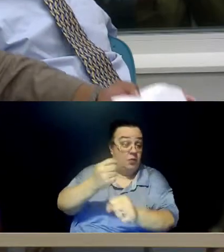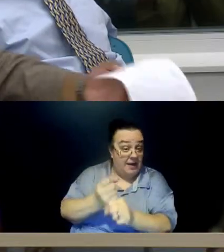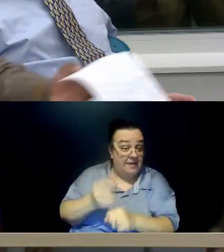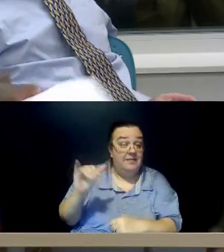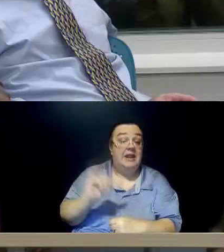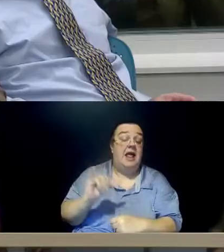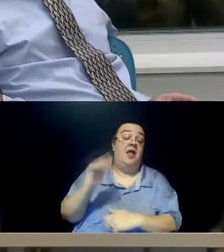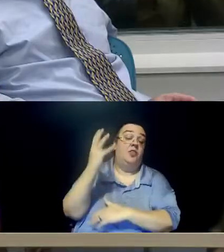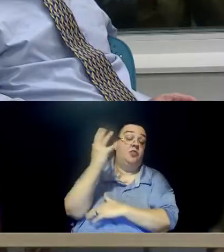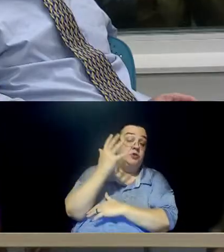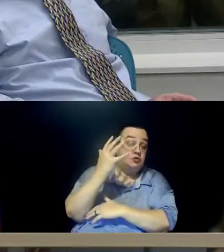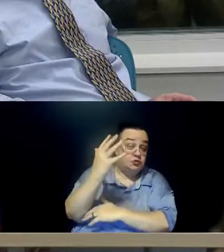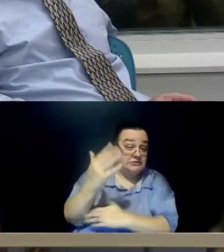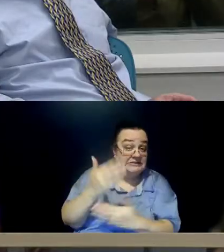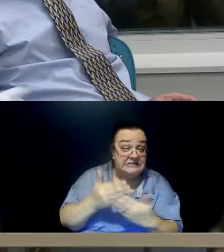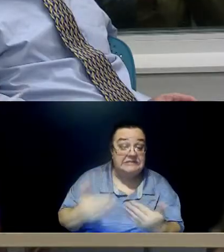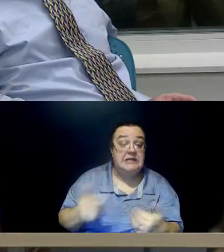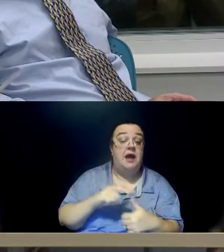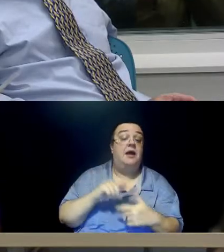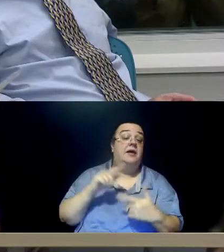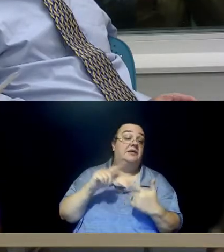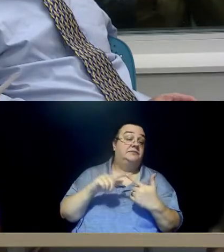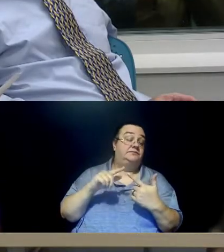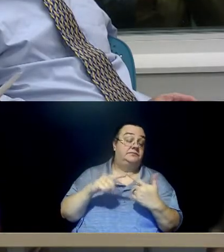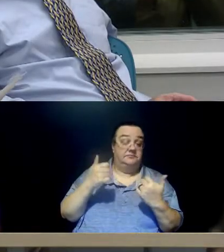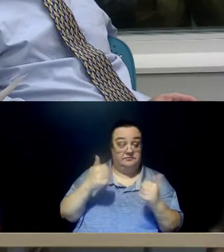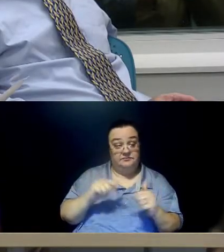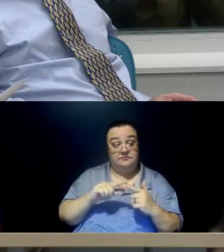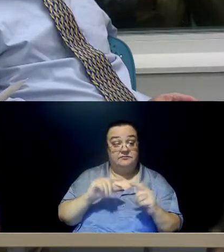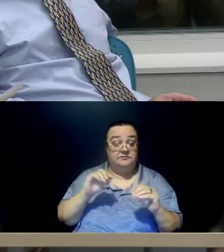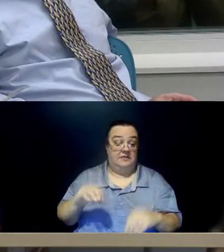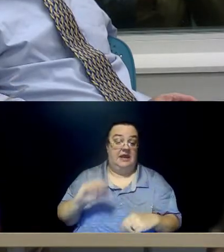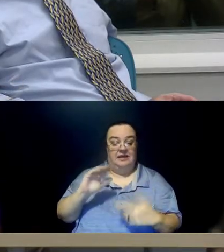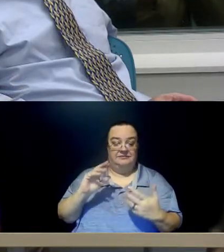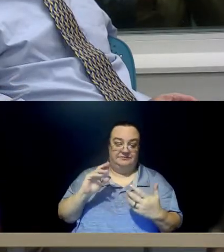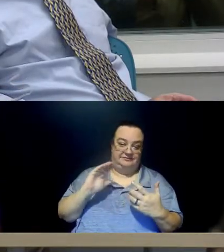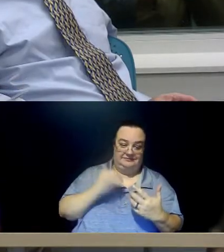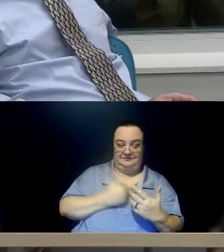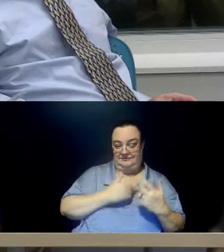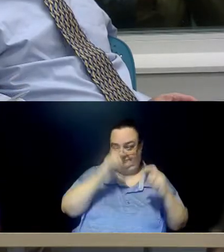tree stuff, we're trying to put our hats on as if